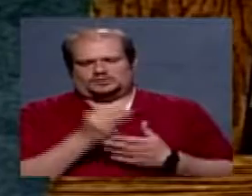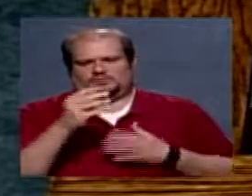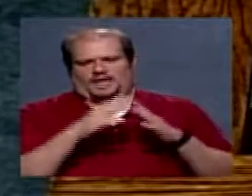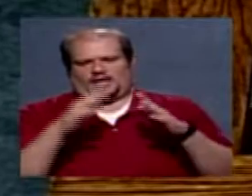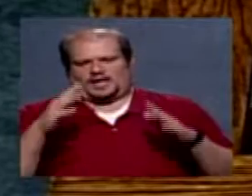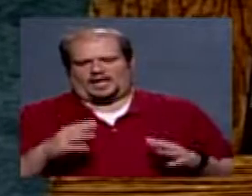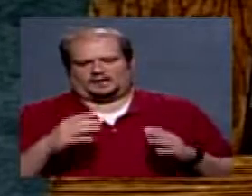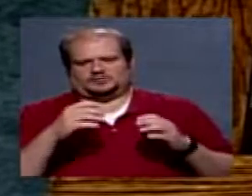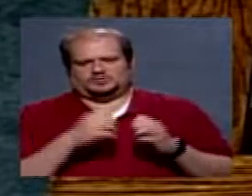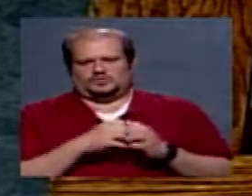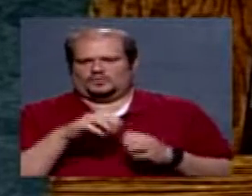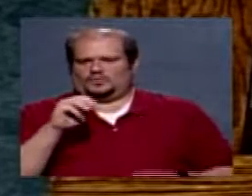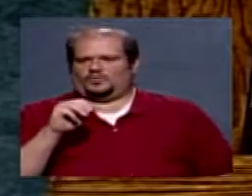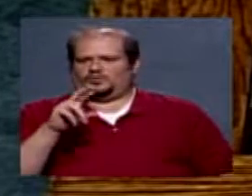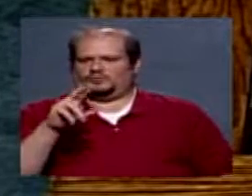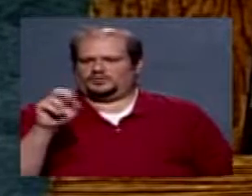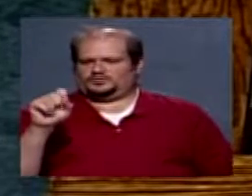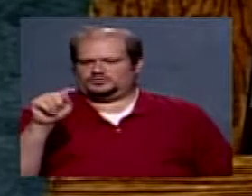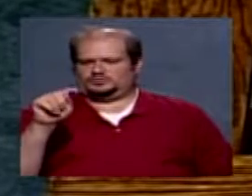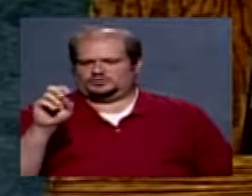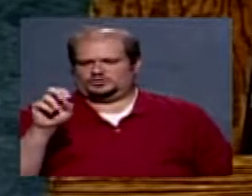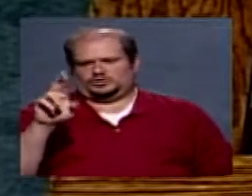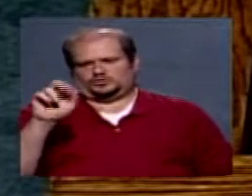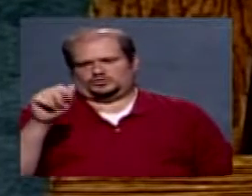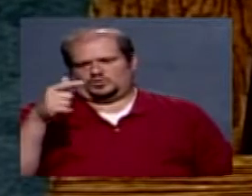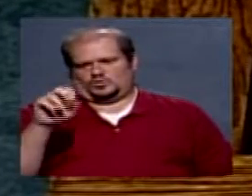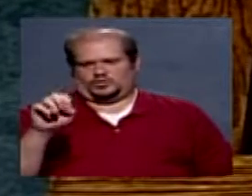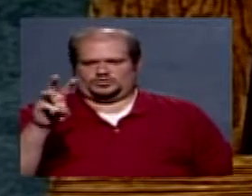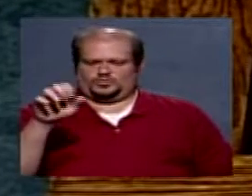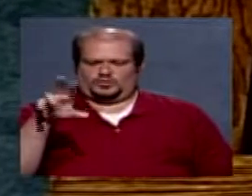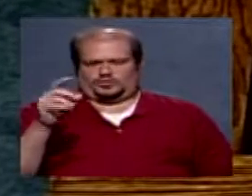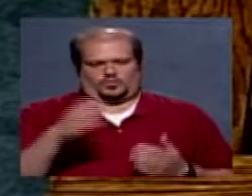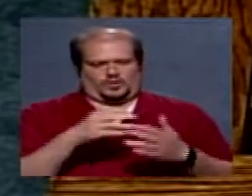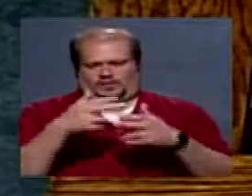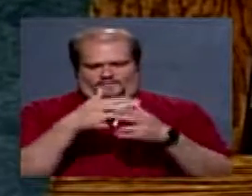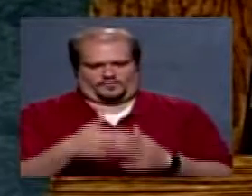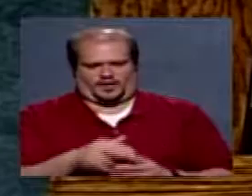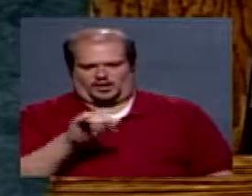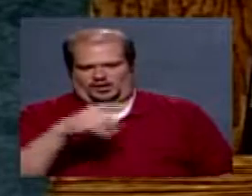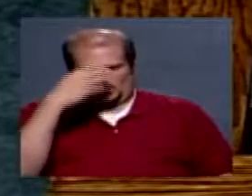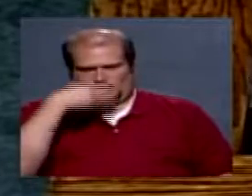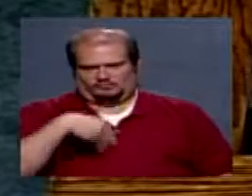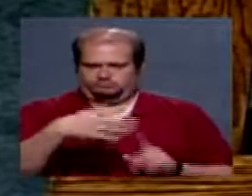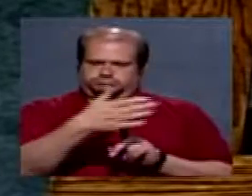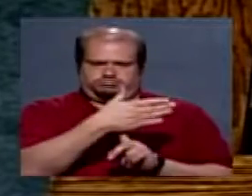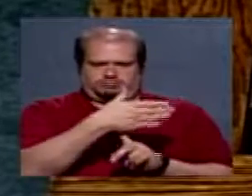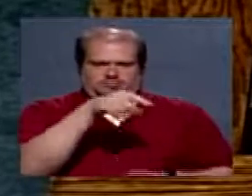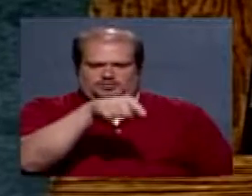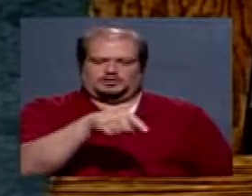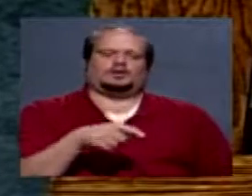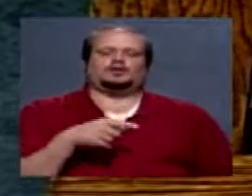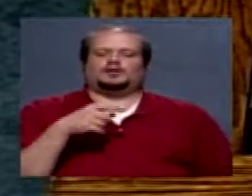has Mr. Storage World in front of it, or, you know, Platinum Storage, or whatever it's going to be called. The